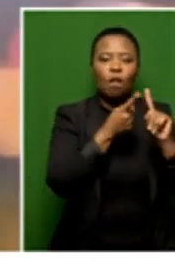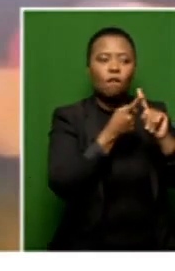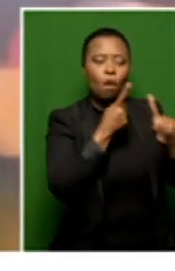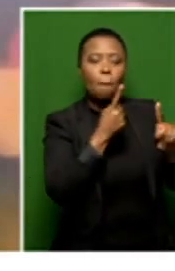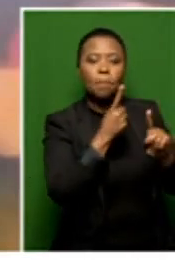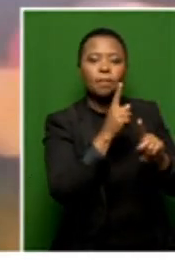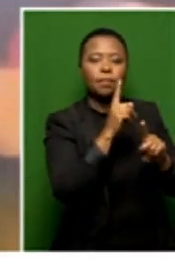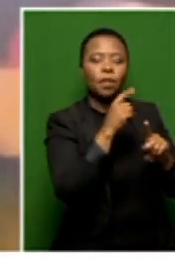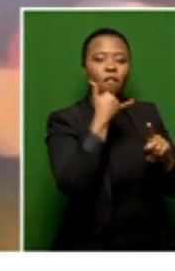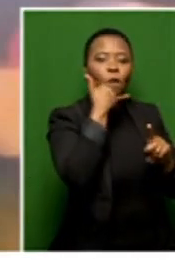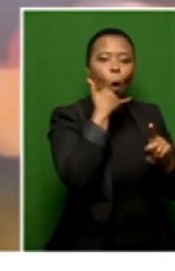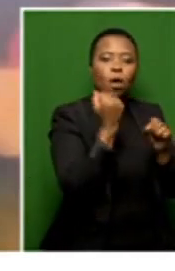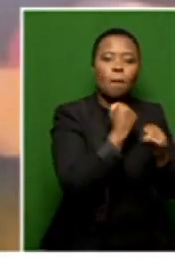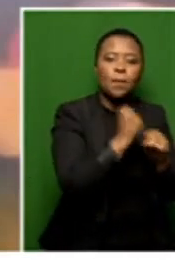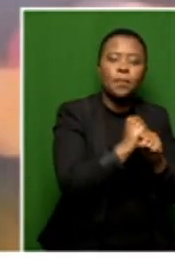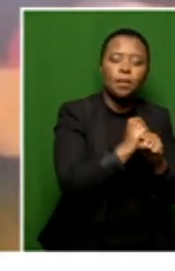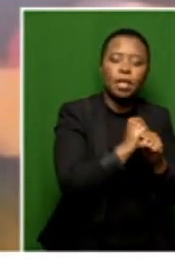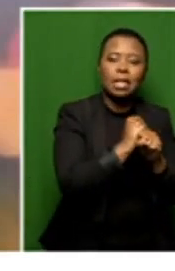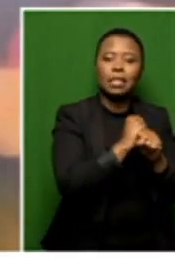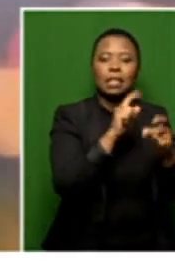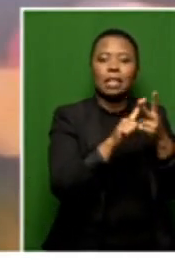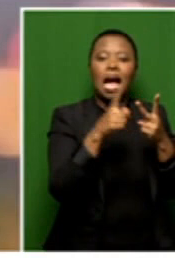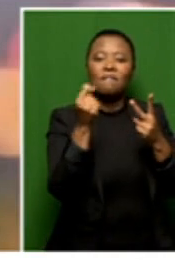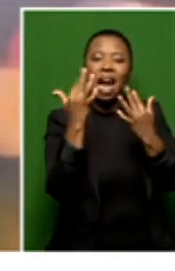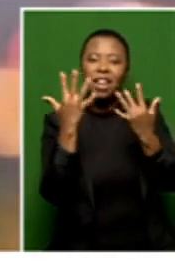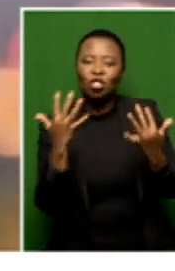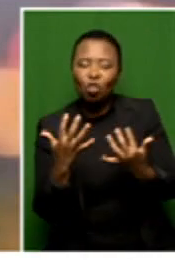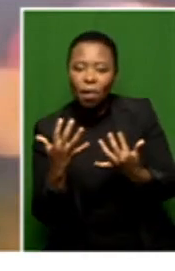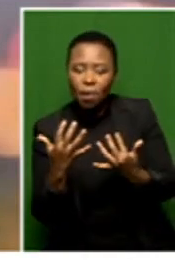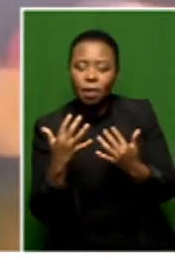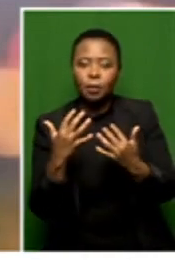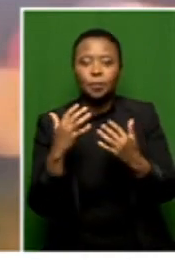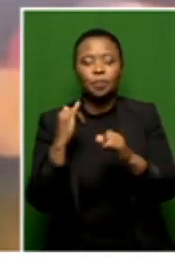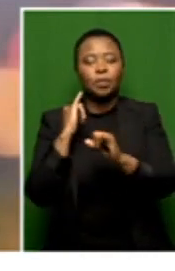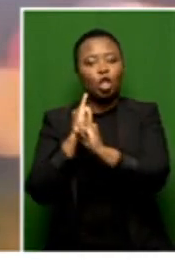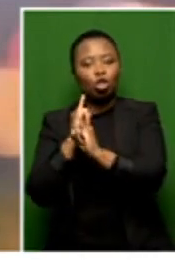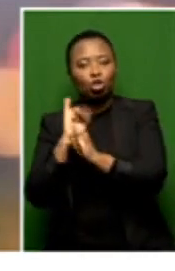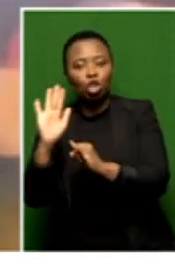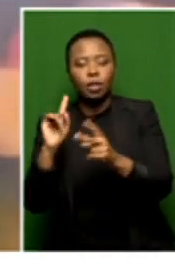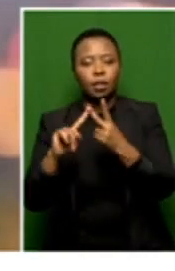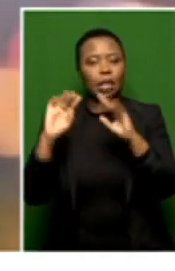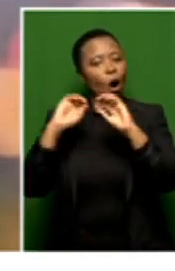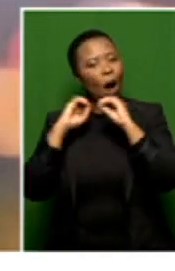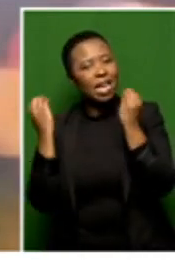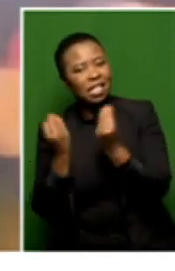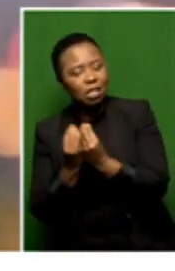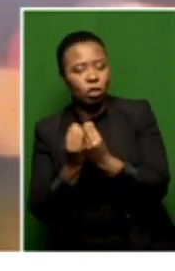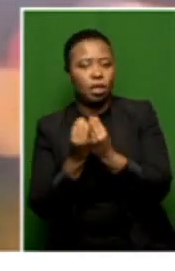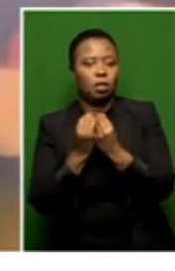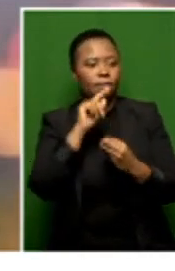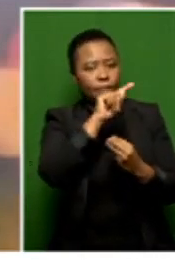network operators. It requires an approach from financial institutions or other organizations who have historically